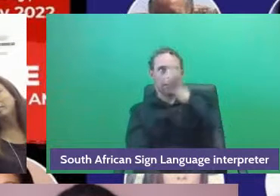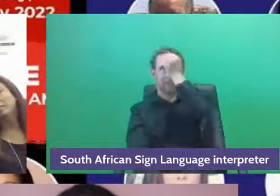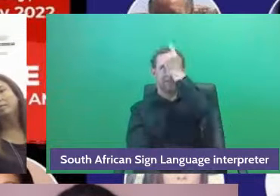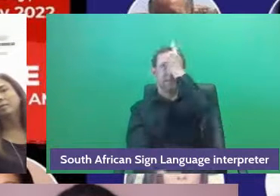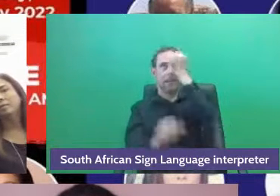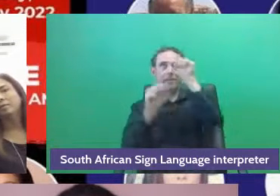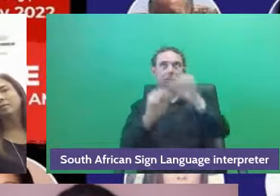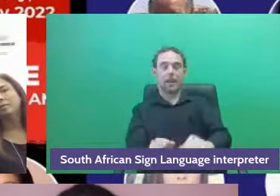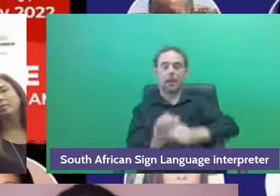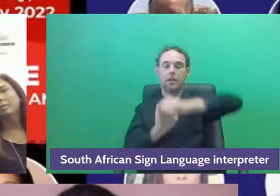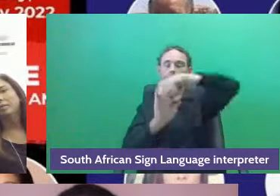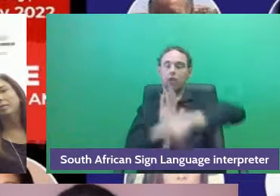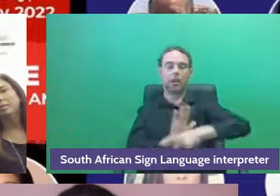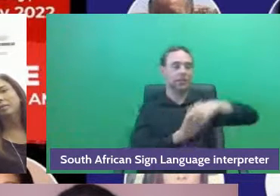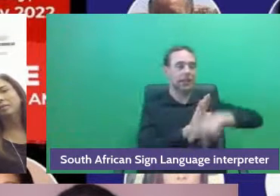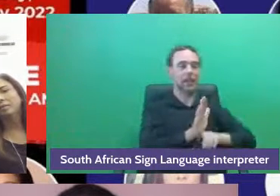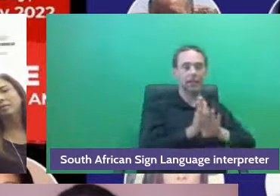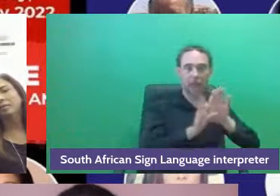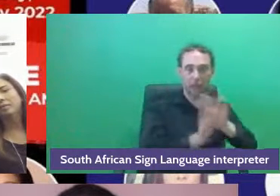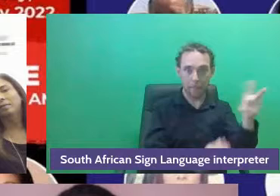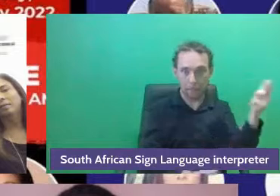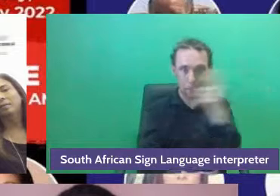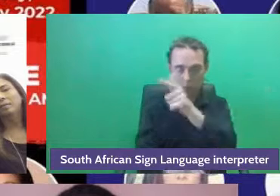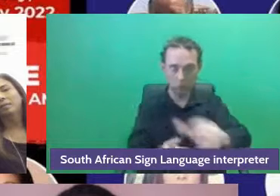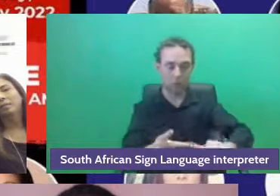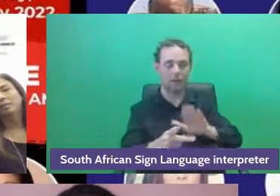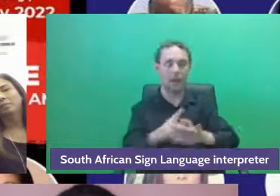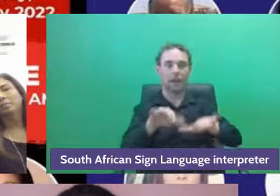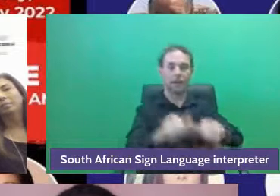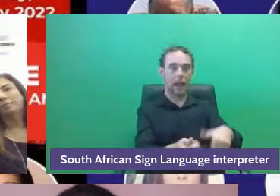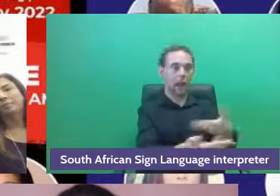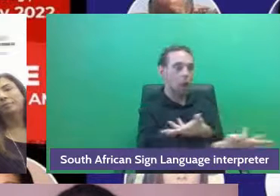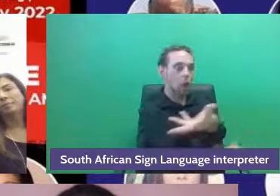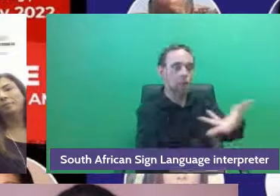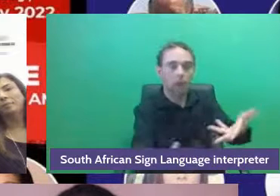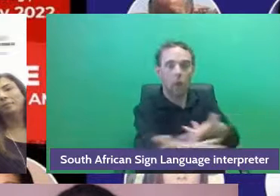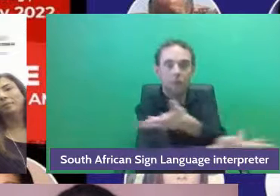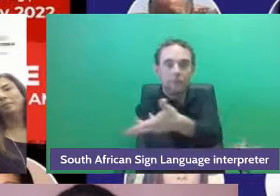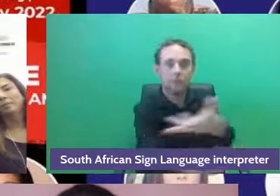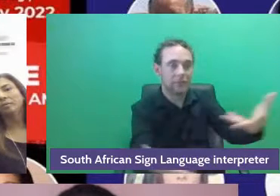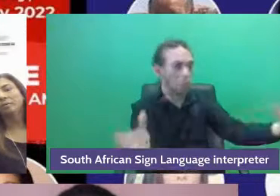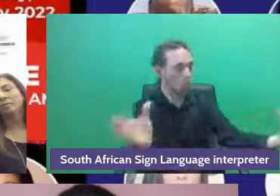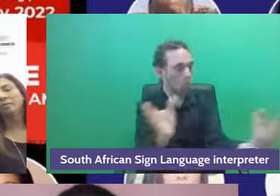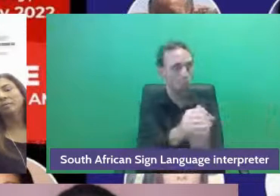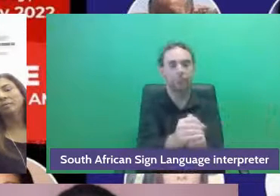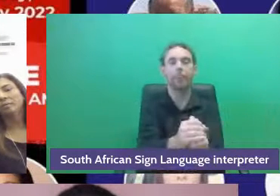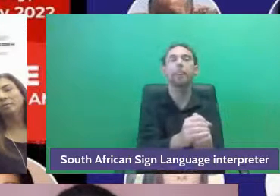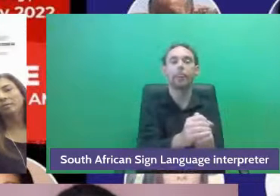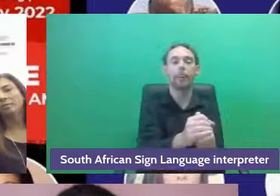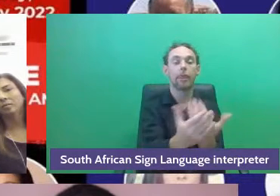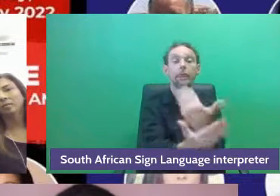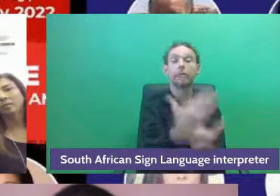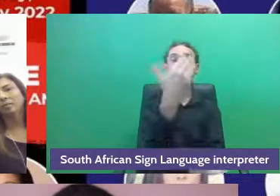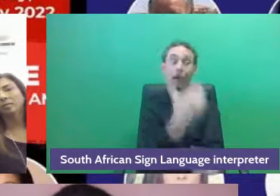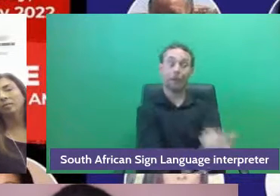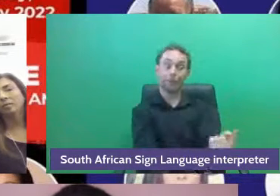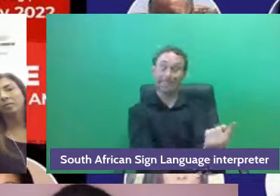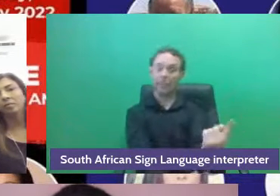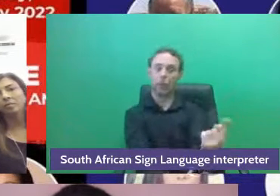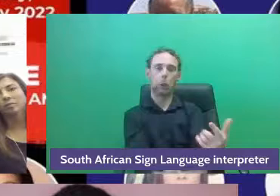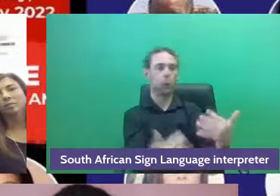implementation, and also looking at the lessons through that implementation process, with the community being at the